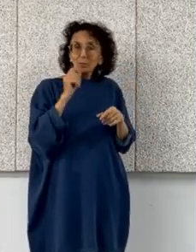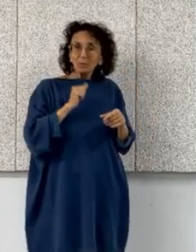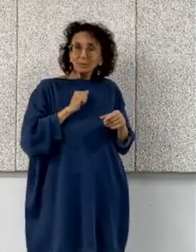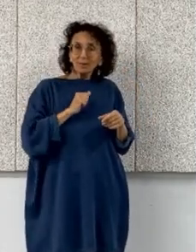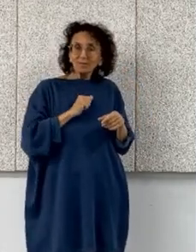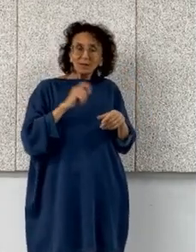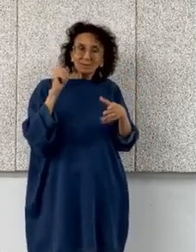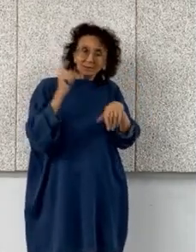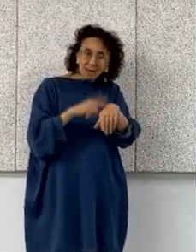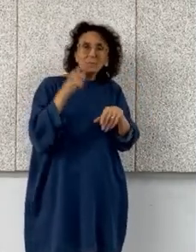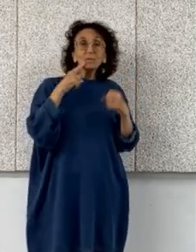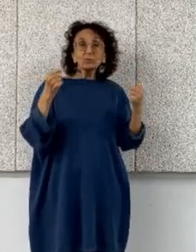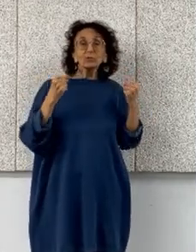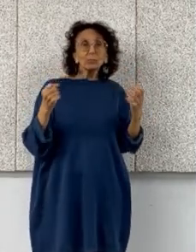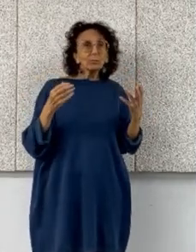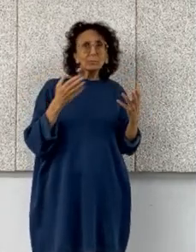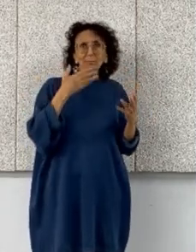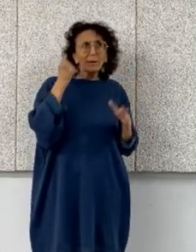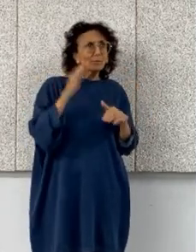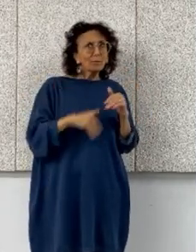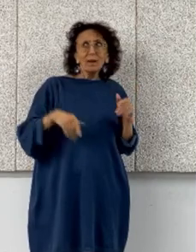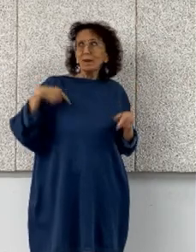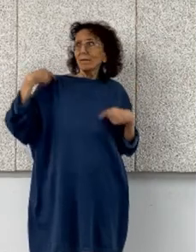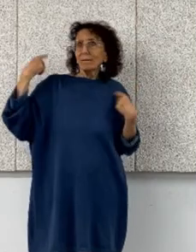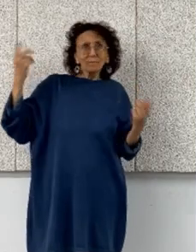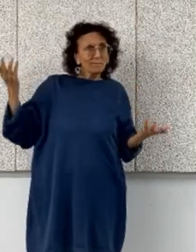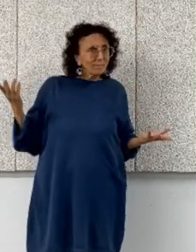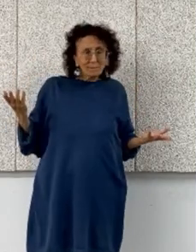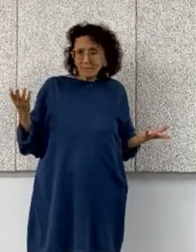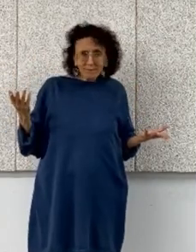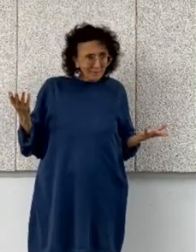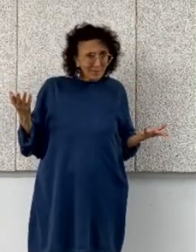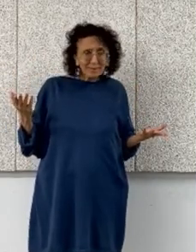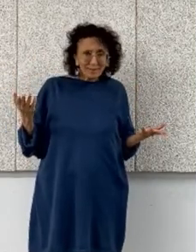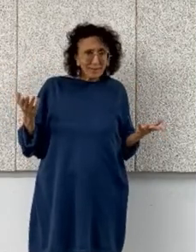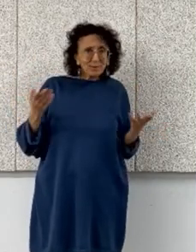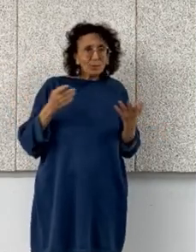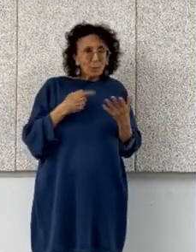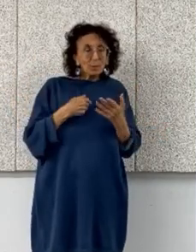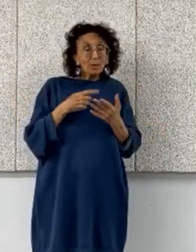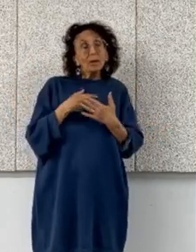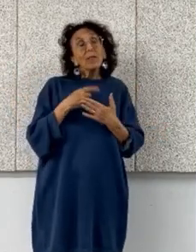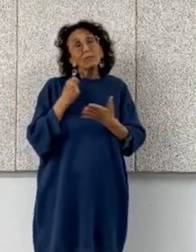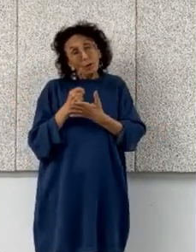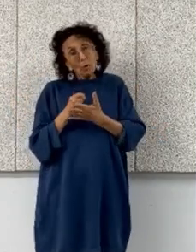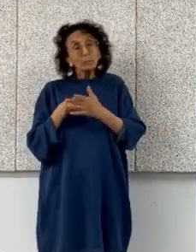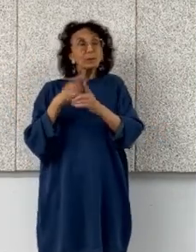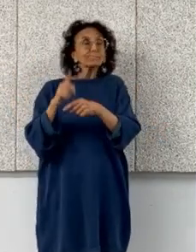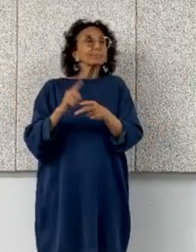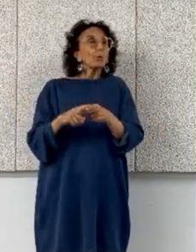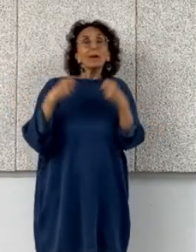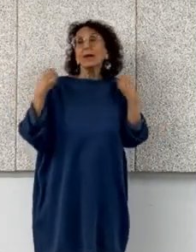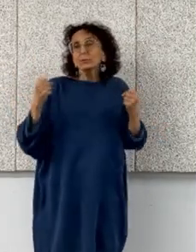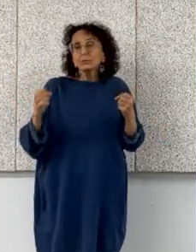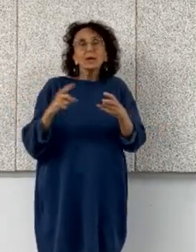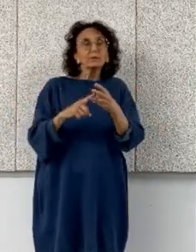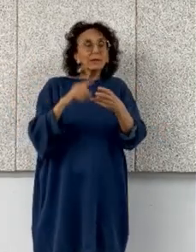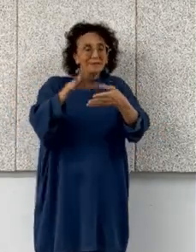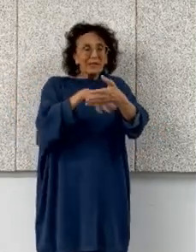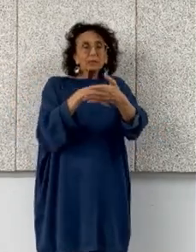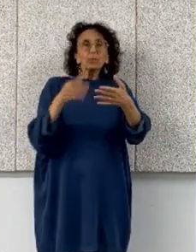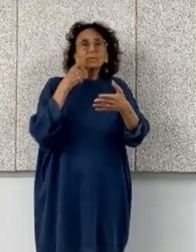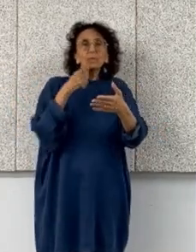I've ever been able to do. And I find it to, you know, those moments, the therapy, the exercise, the hanging out with friends and